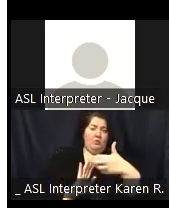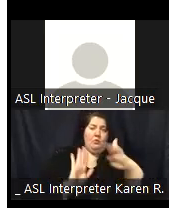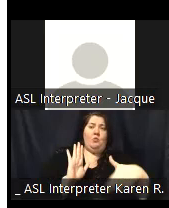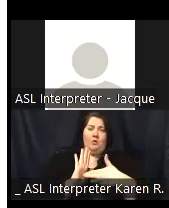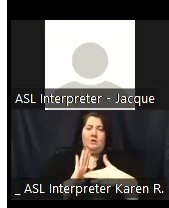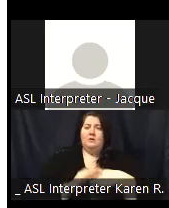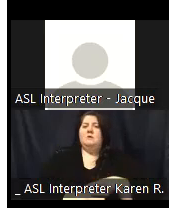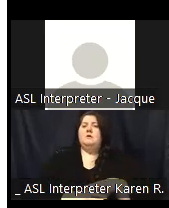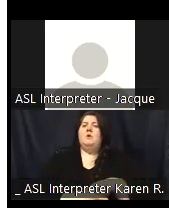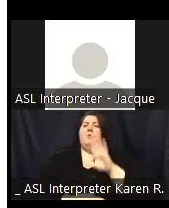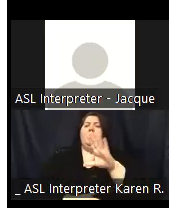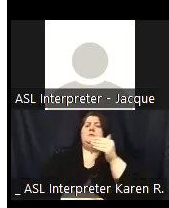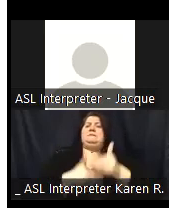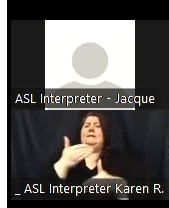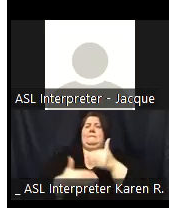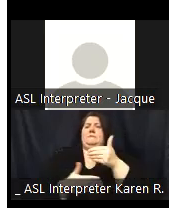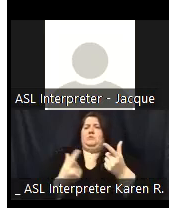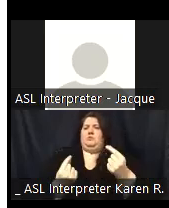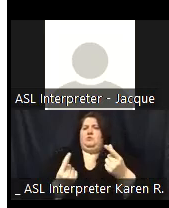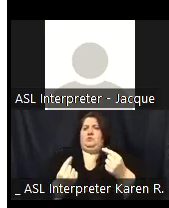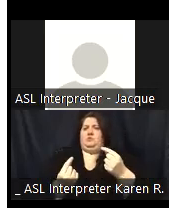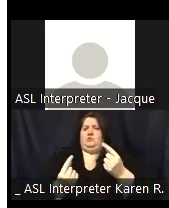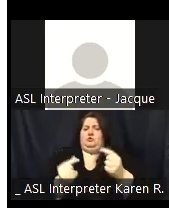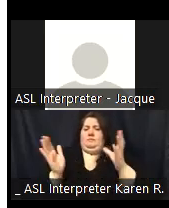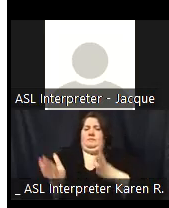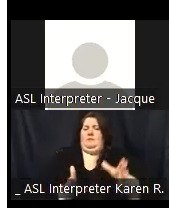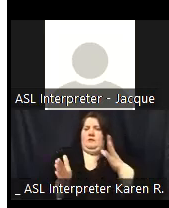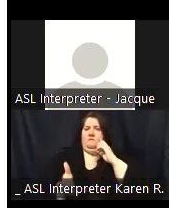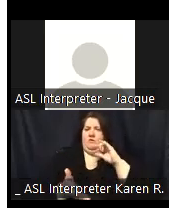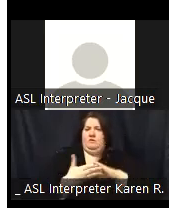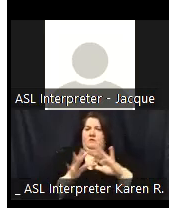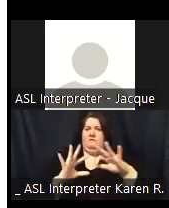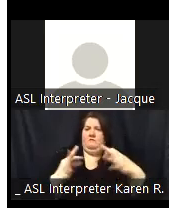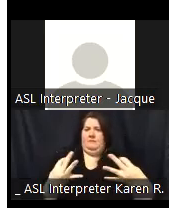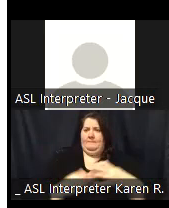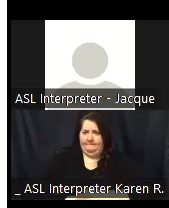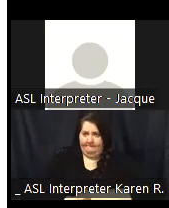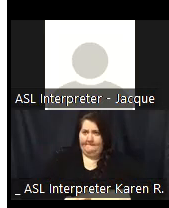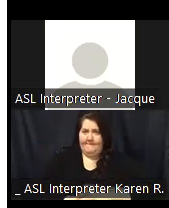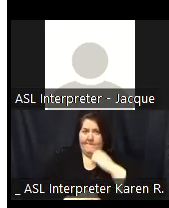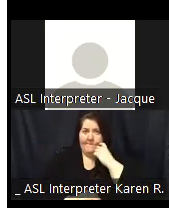what steps will you take in planning for that family?